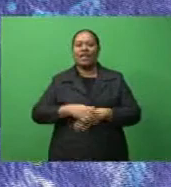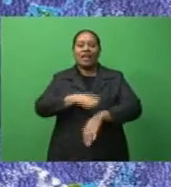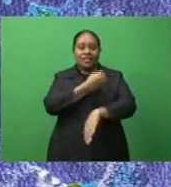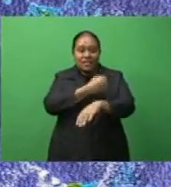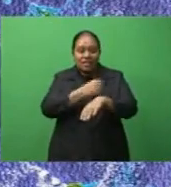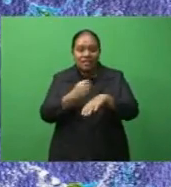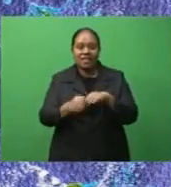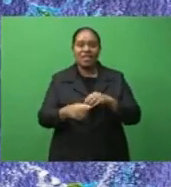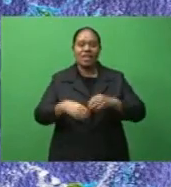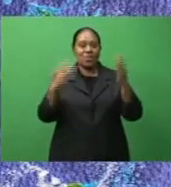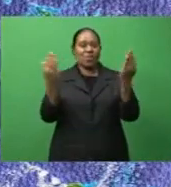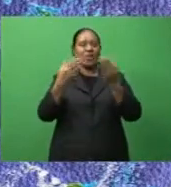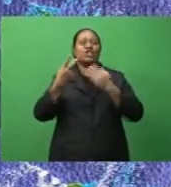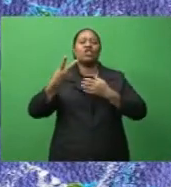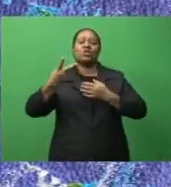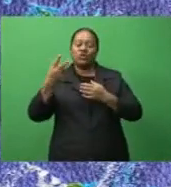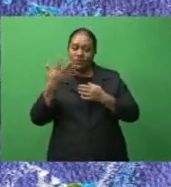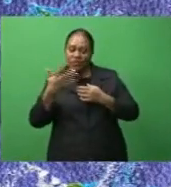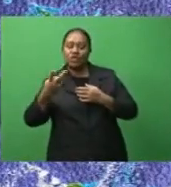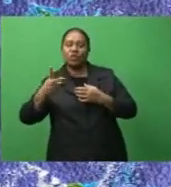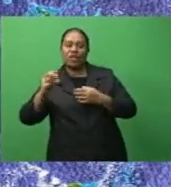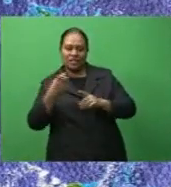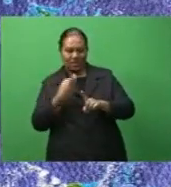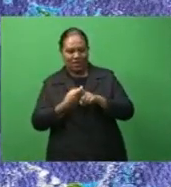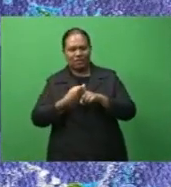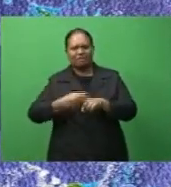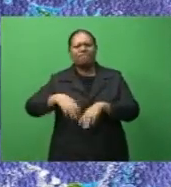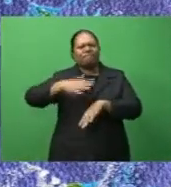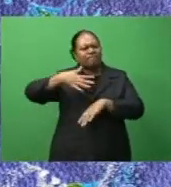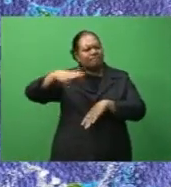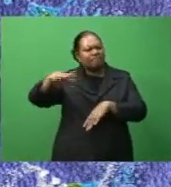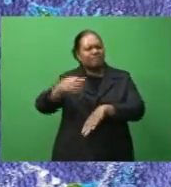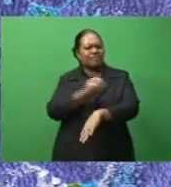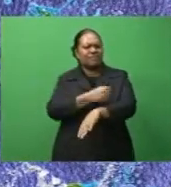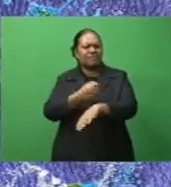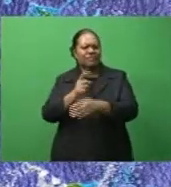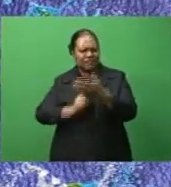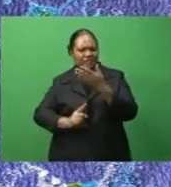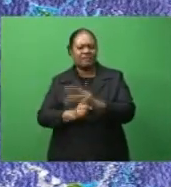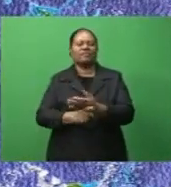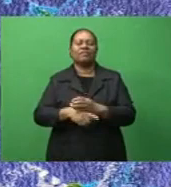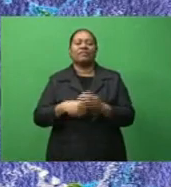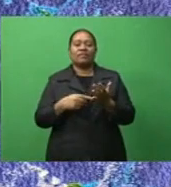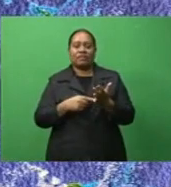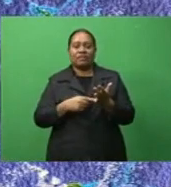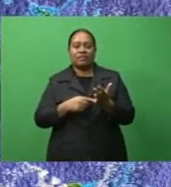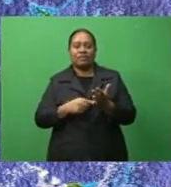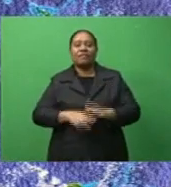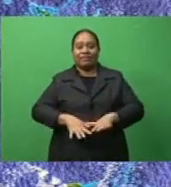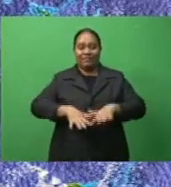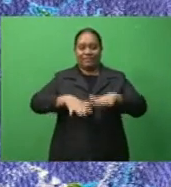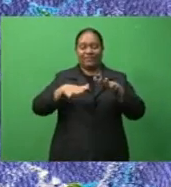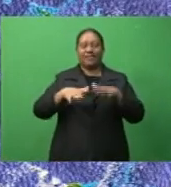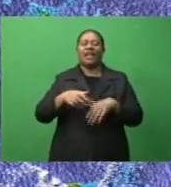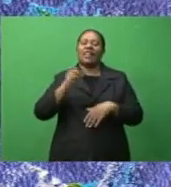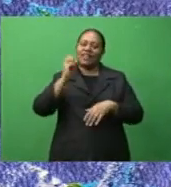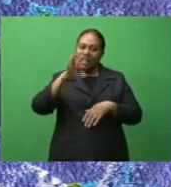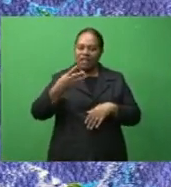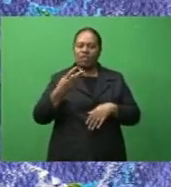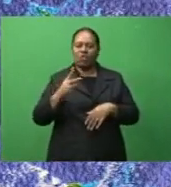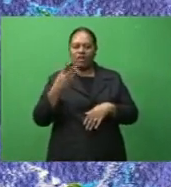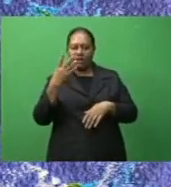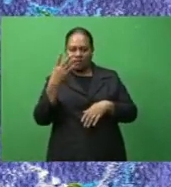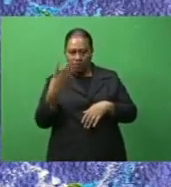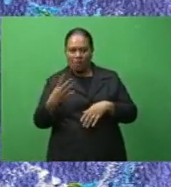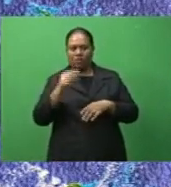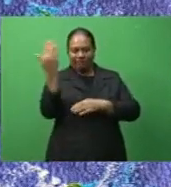southeast winds 15 to 20 knots and moderate to rough swells. Turning to the tides, the next high tide is at 10:24